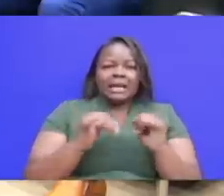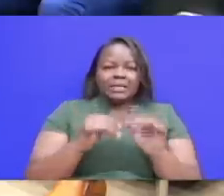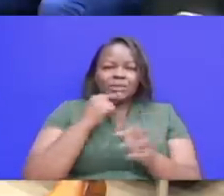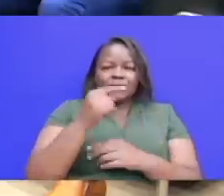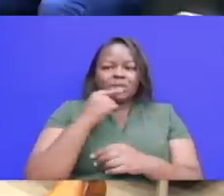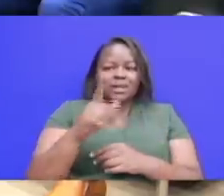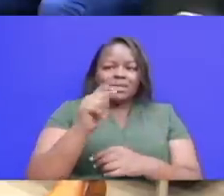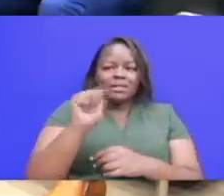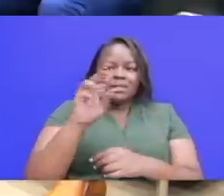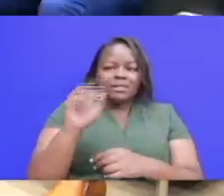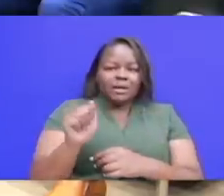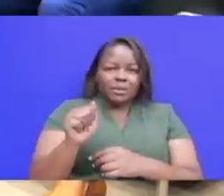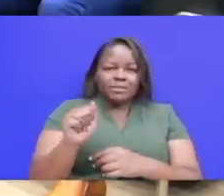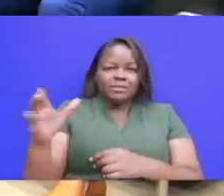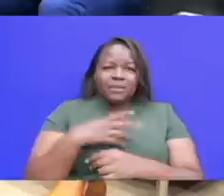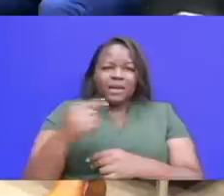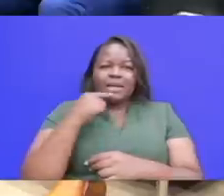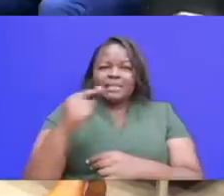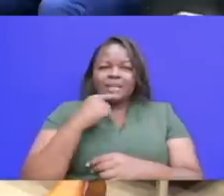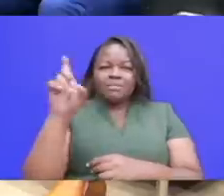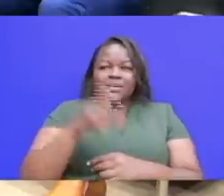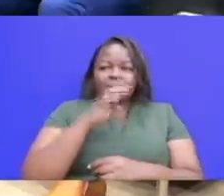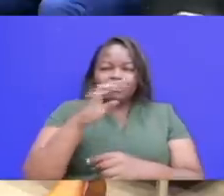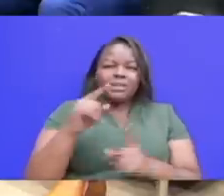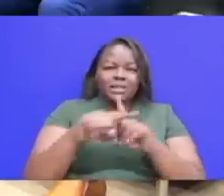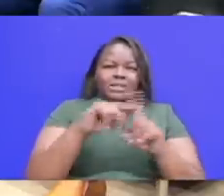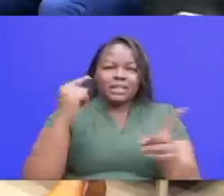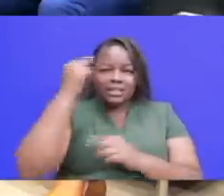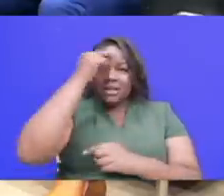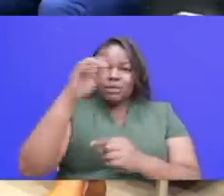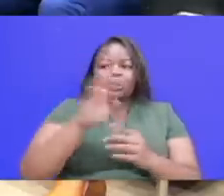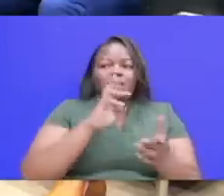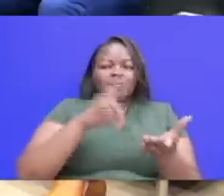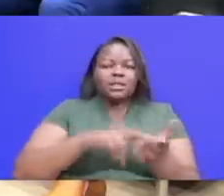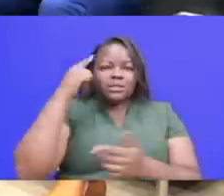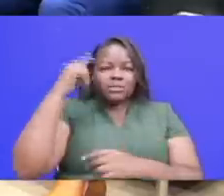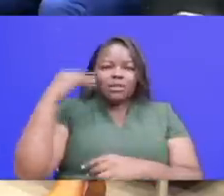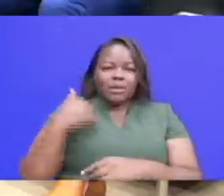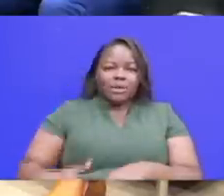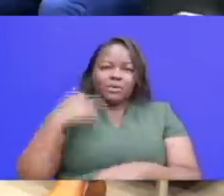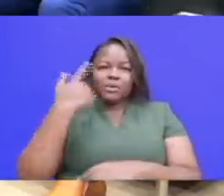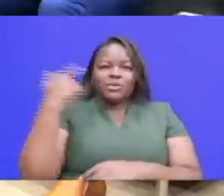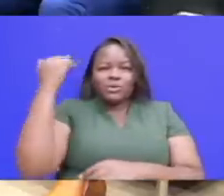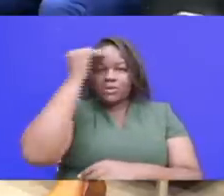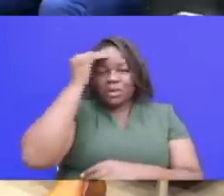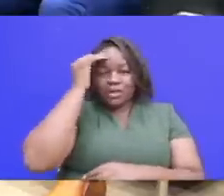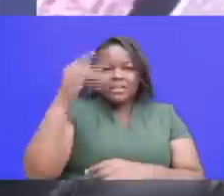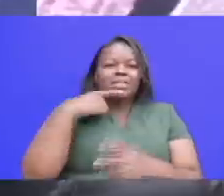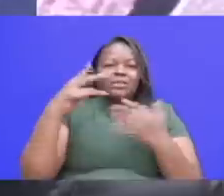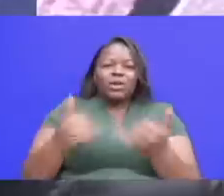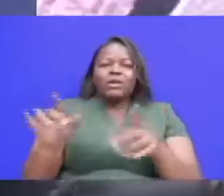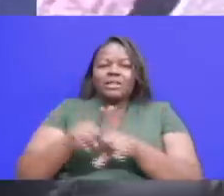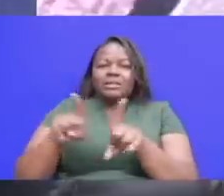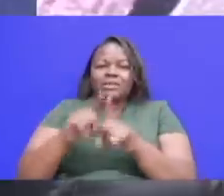then he actually says that he needs to be, she needs to be killed, because that's the result of somebody who is caught in so a the same act thing of adultery. That Judah